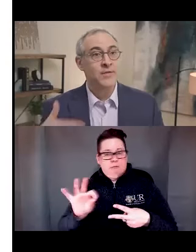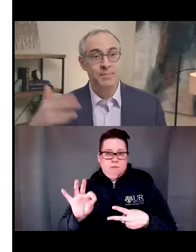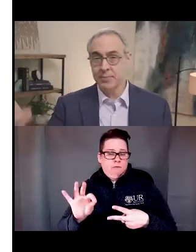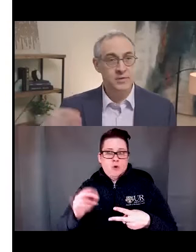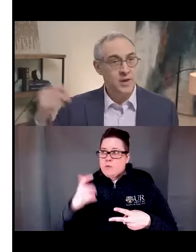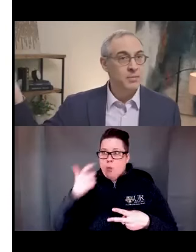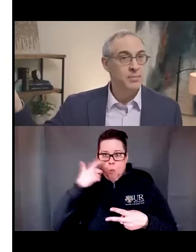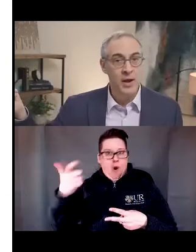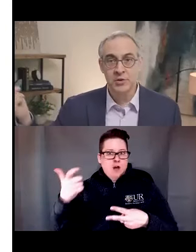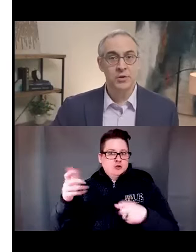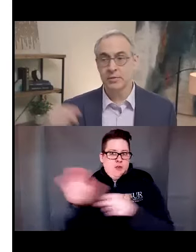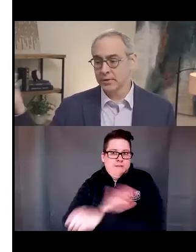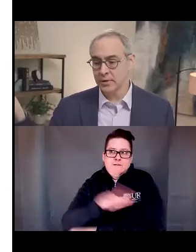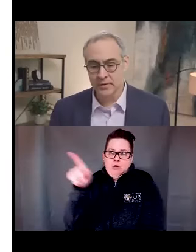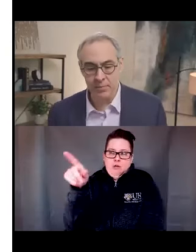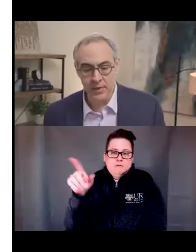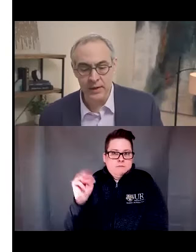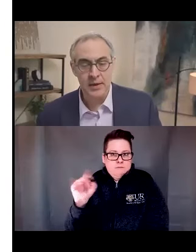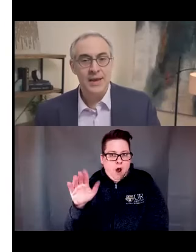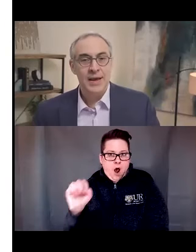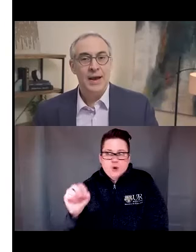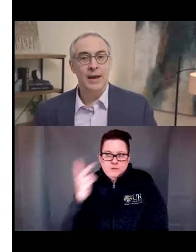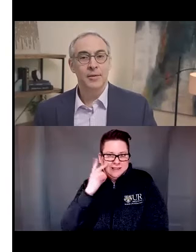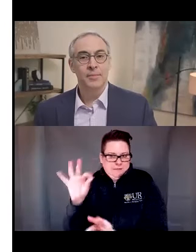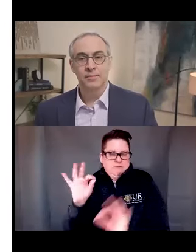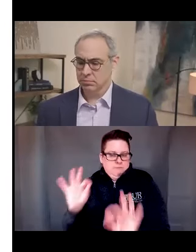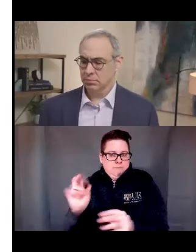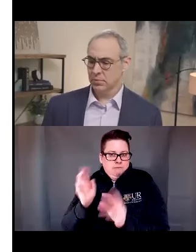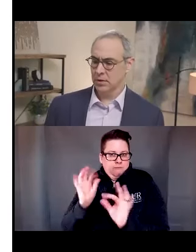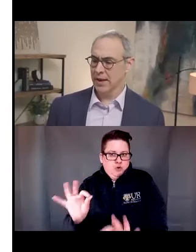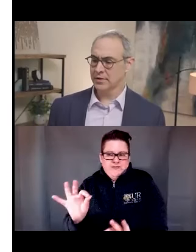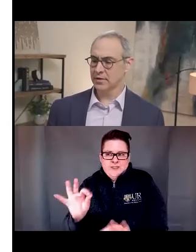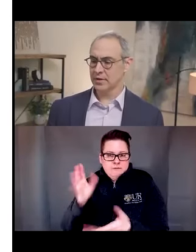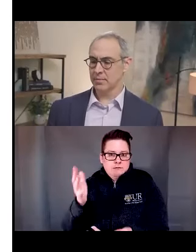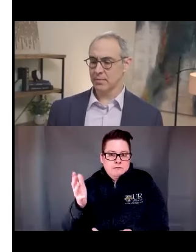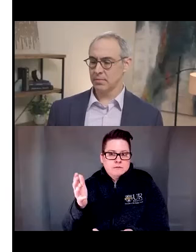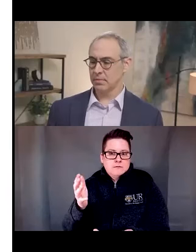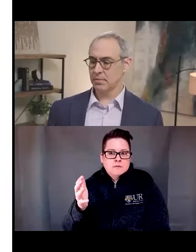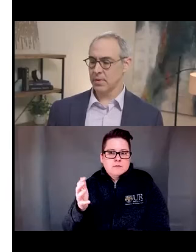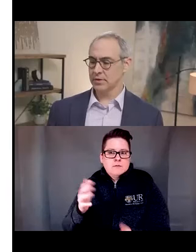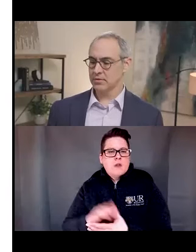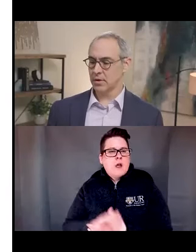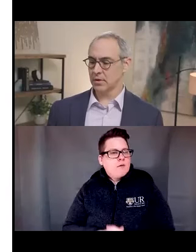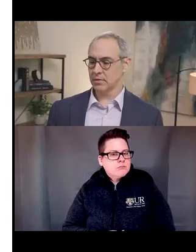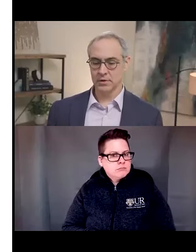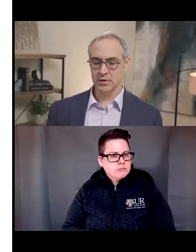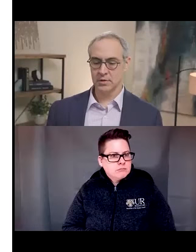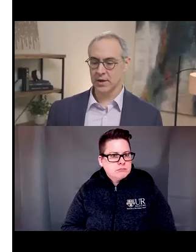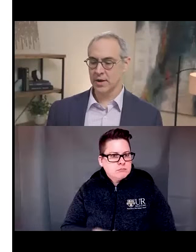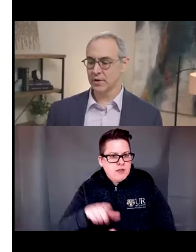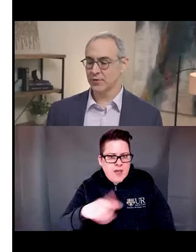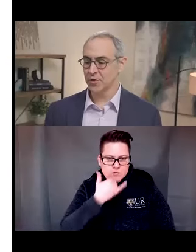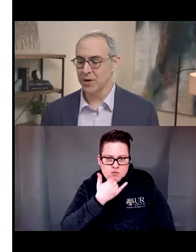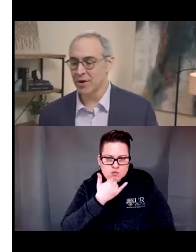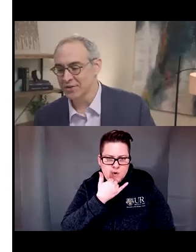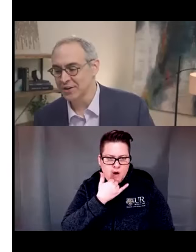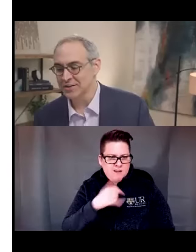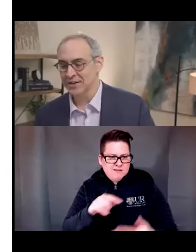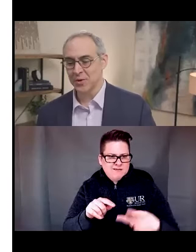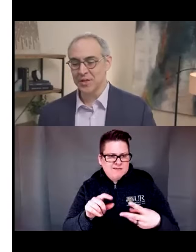mean, you give people, assign them a module, they do the same thing. Well, actually, that's wrong. There shouldn't be an X there for